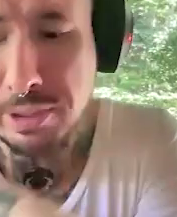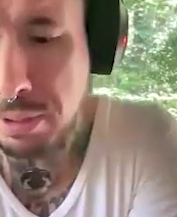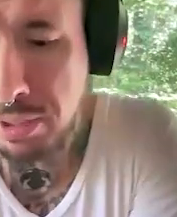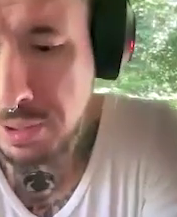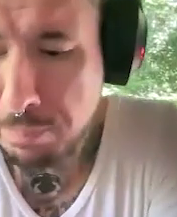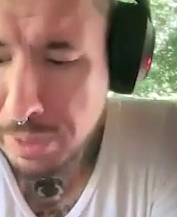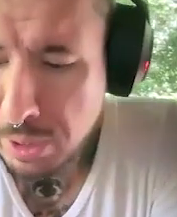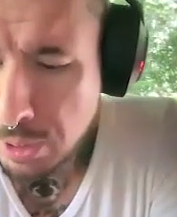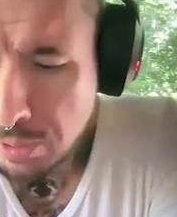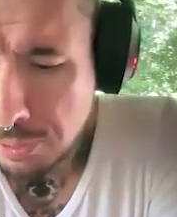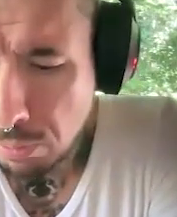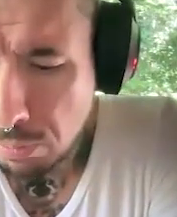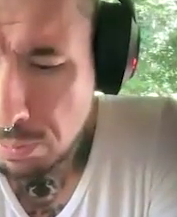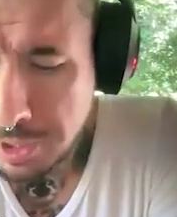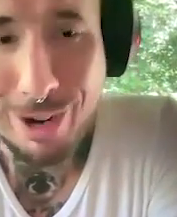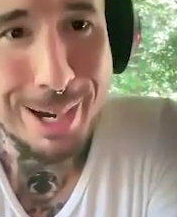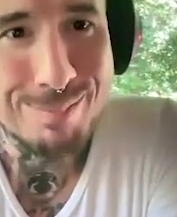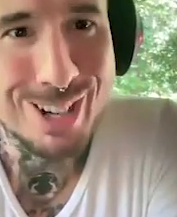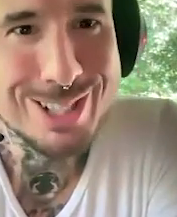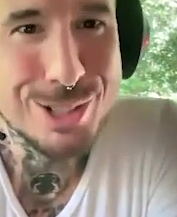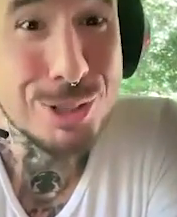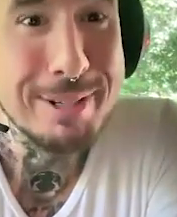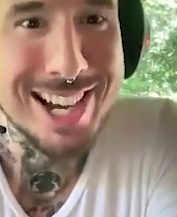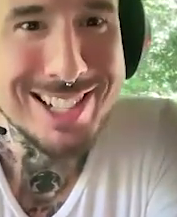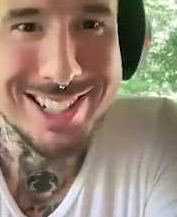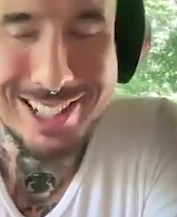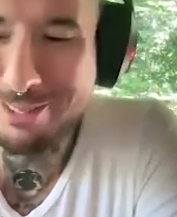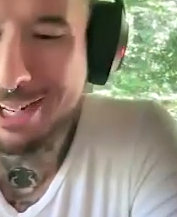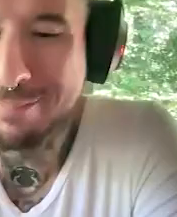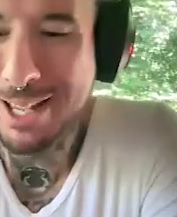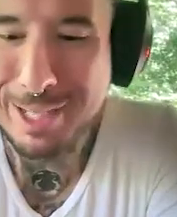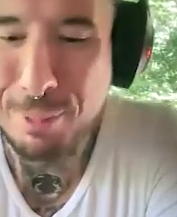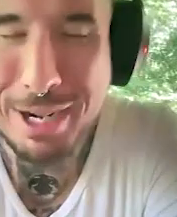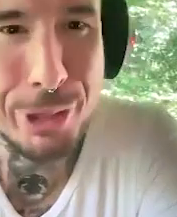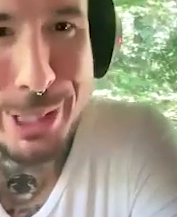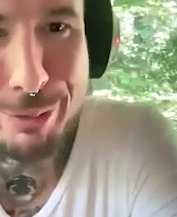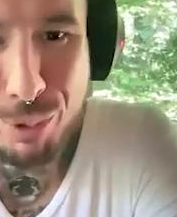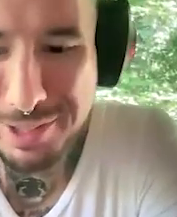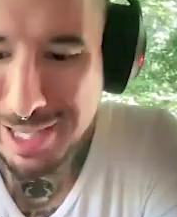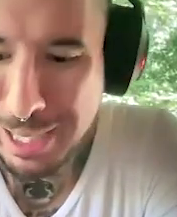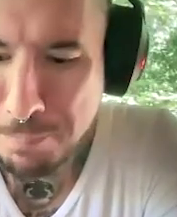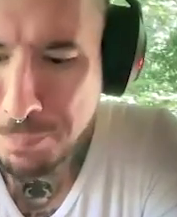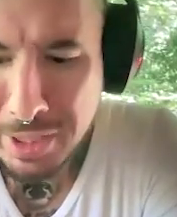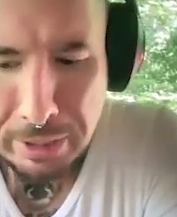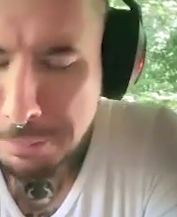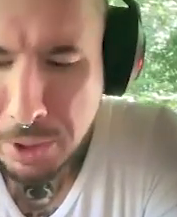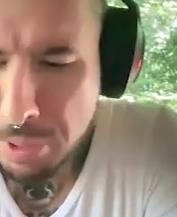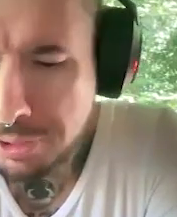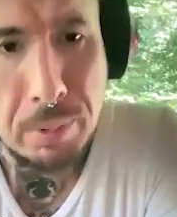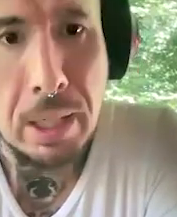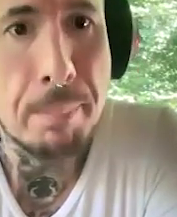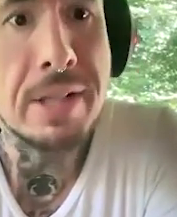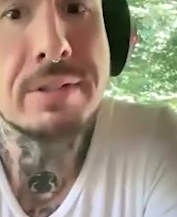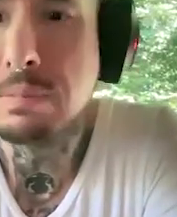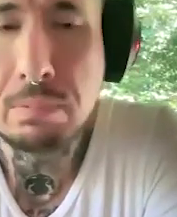from someone who experienced it. So here I am, traumatized kid, right? I think I'm about 3 or 4 at the time,